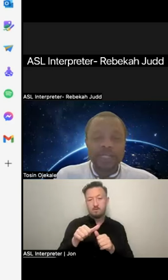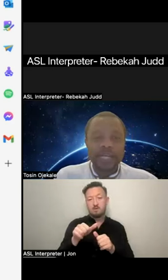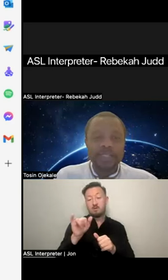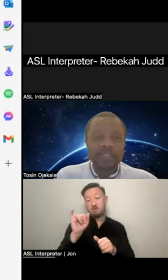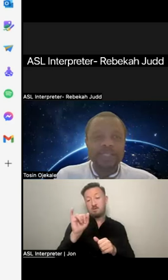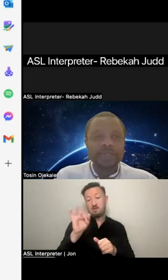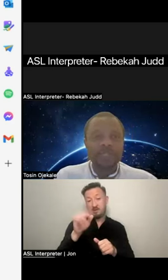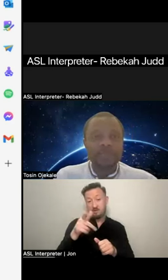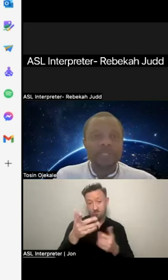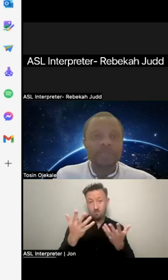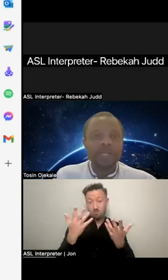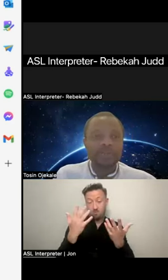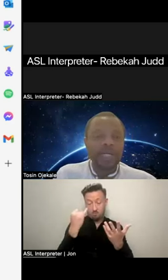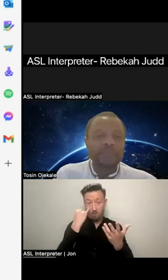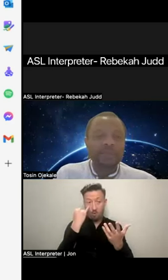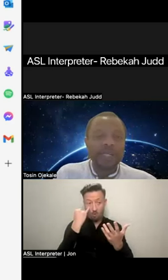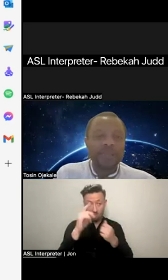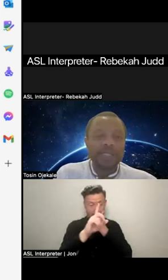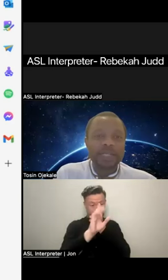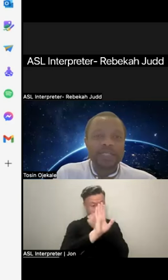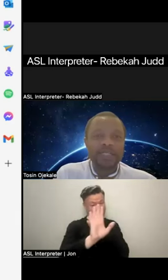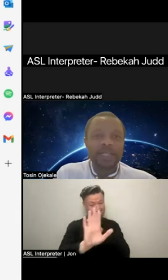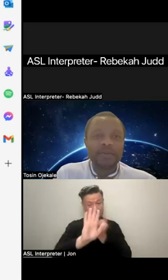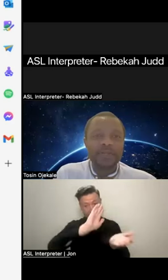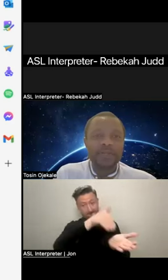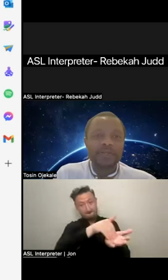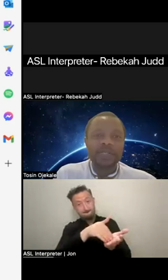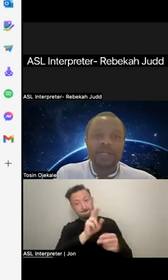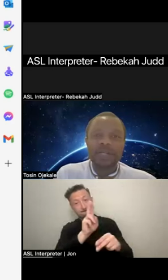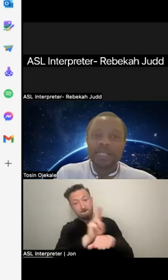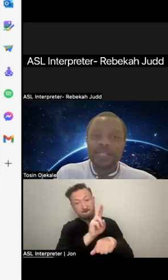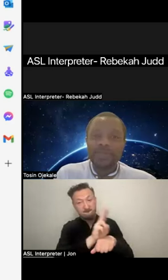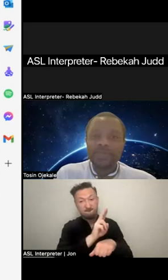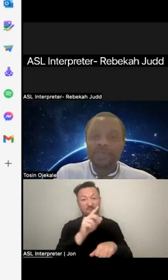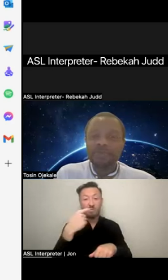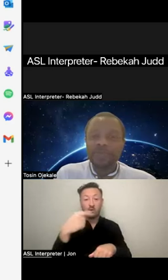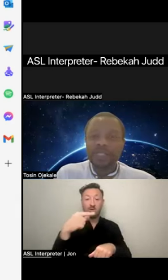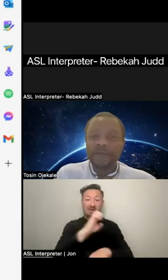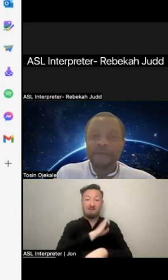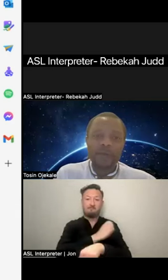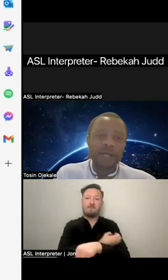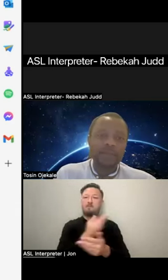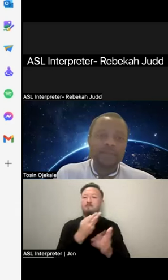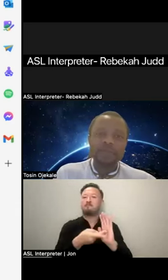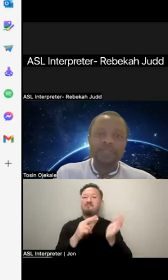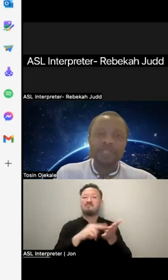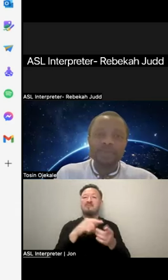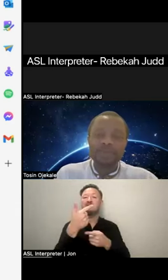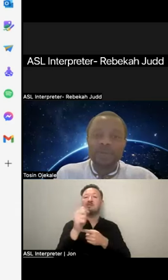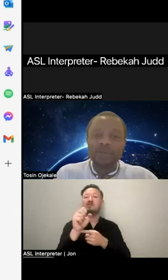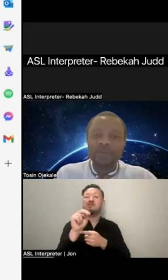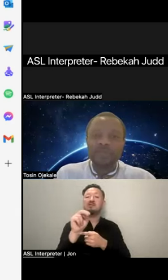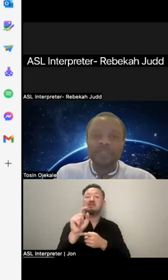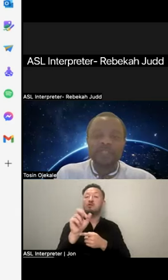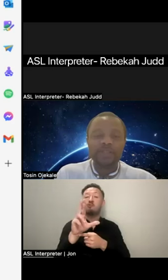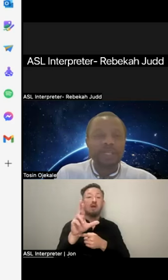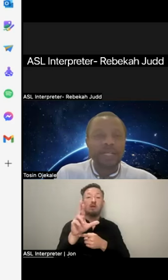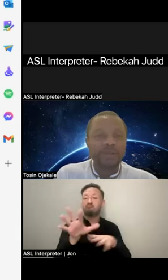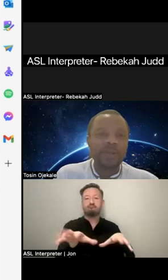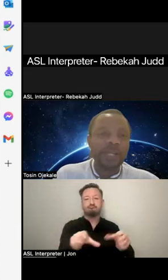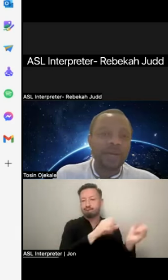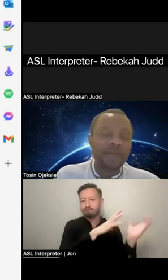green energy, so it's possible that you would have to eliminate generators, diesel, which means fuel will be reduced or not even in